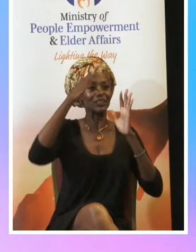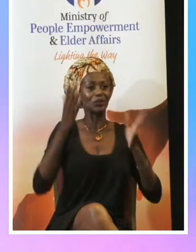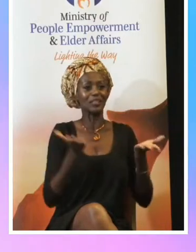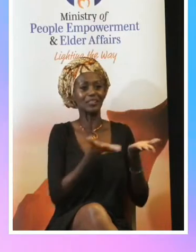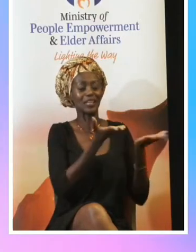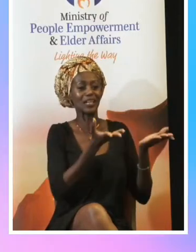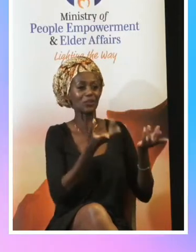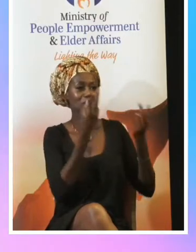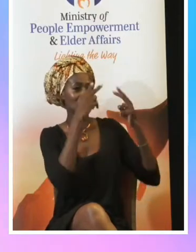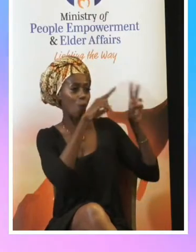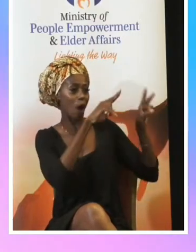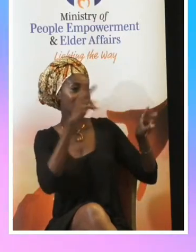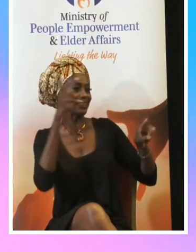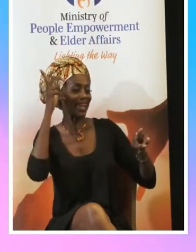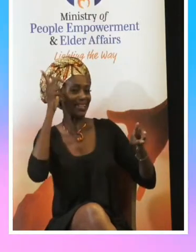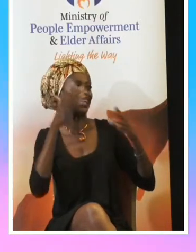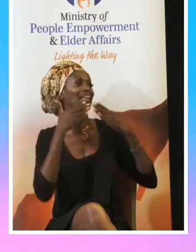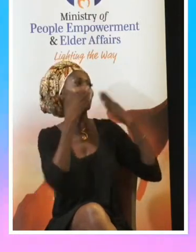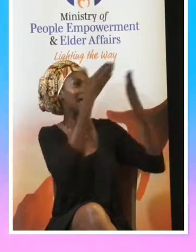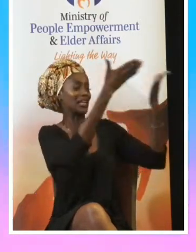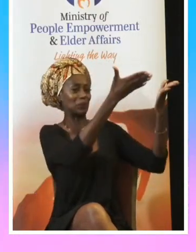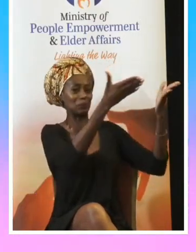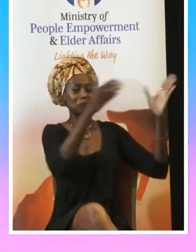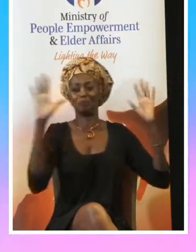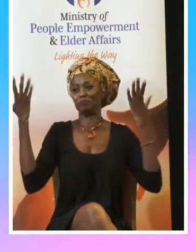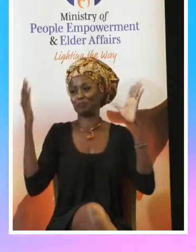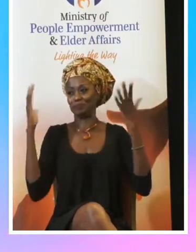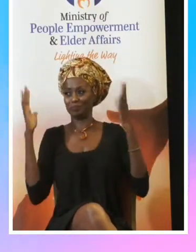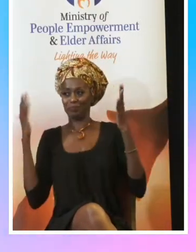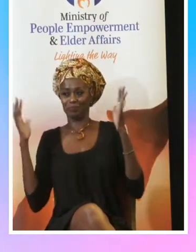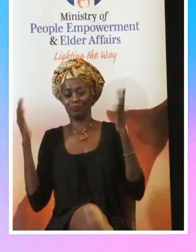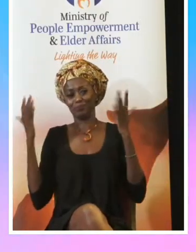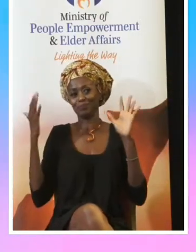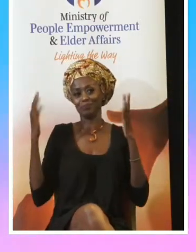to you. Thank you very much. Thank you.